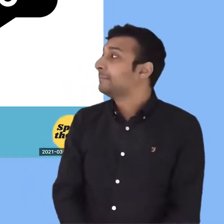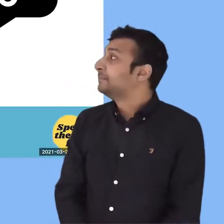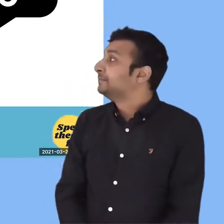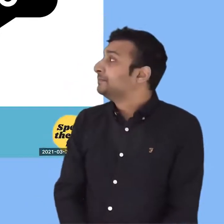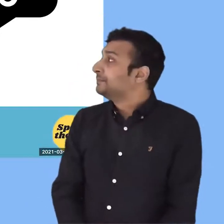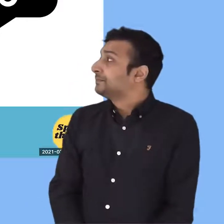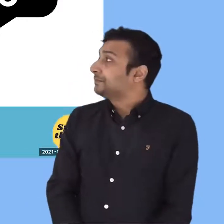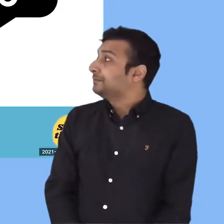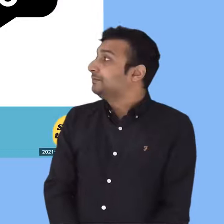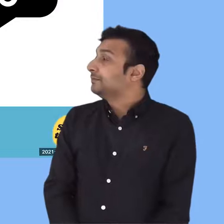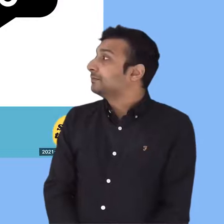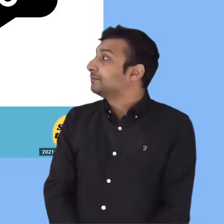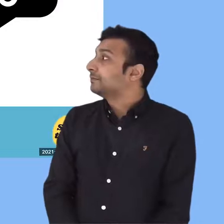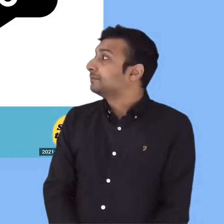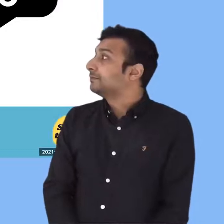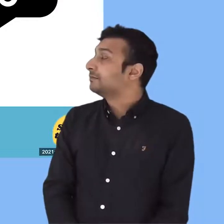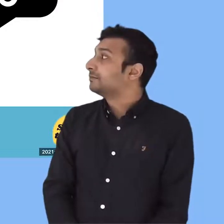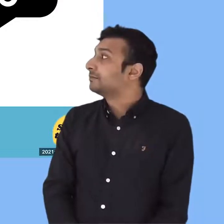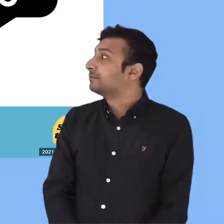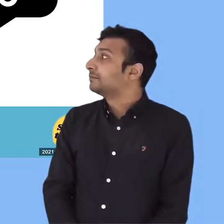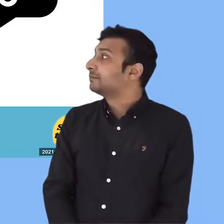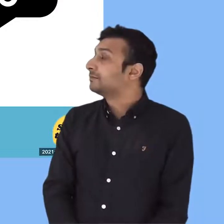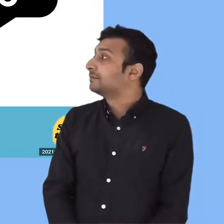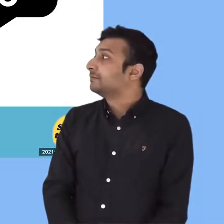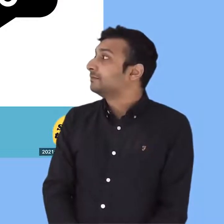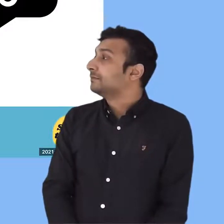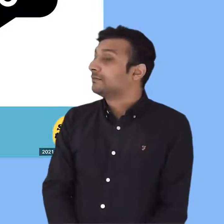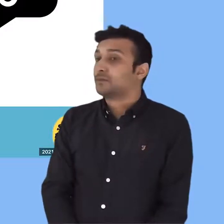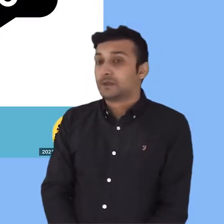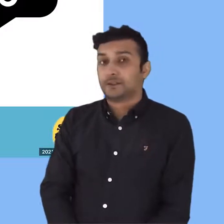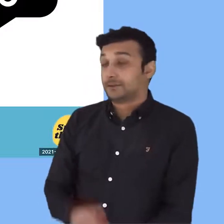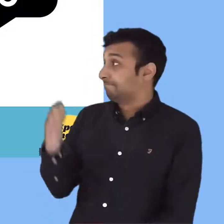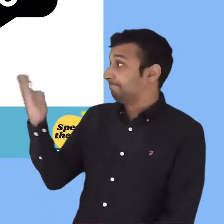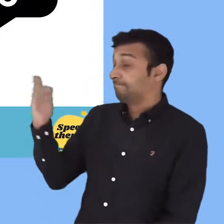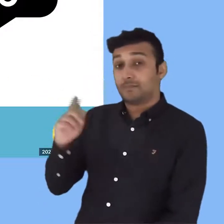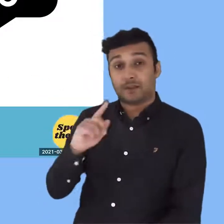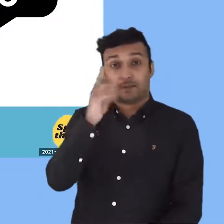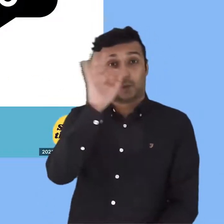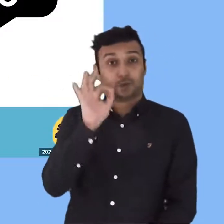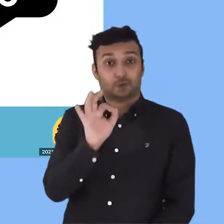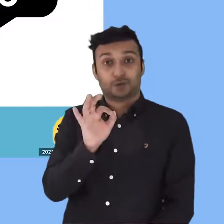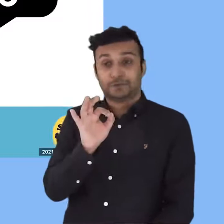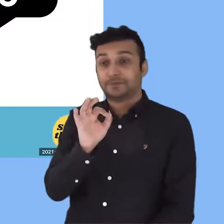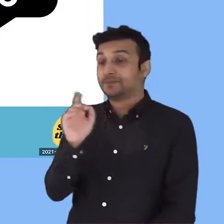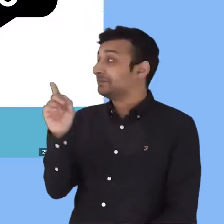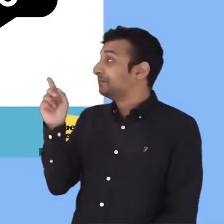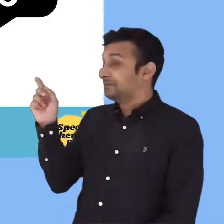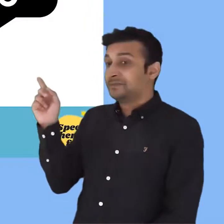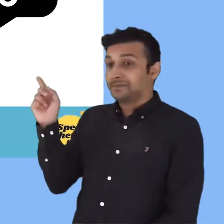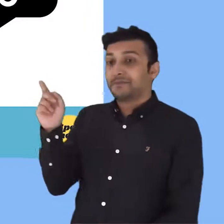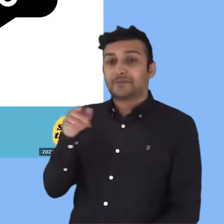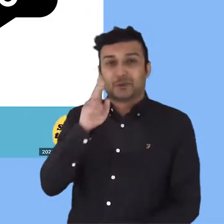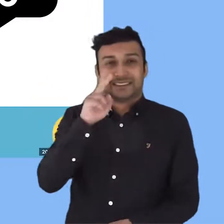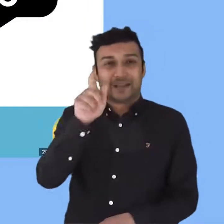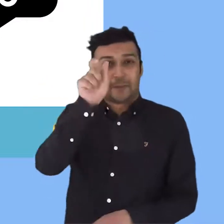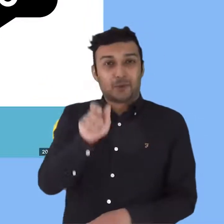So this is our first self-reflection question. So I've got this little image here of a person and